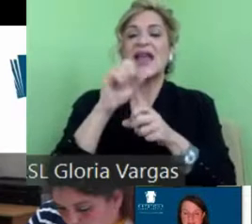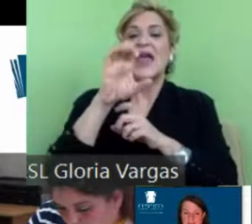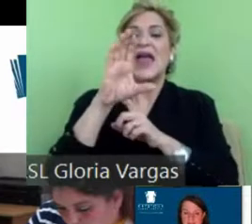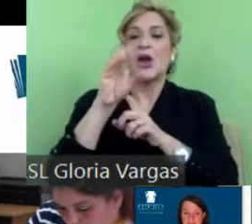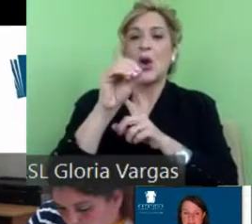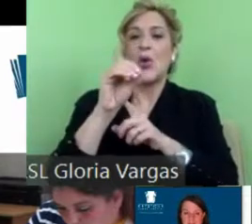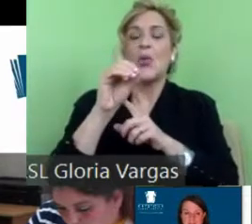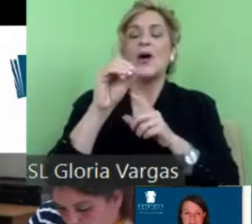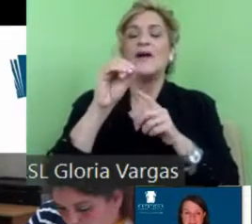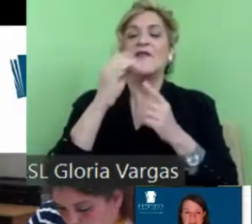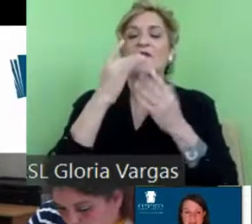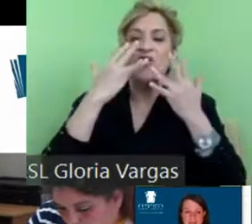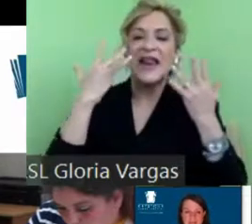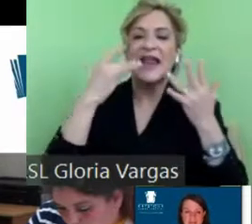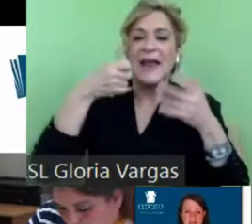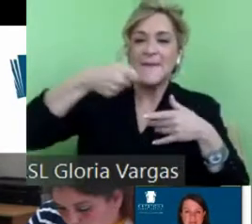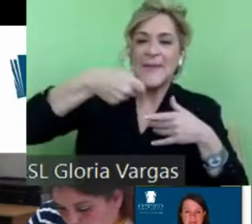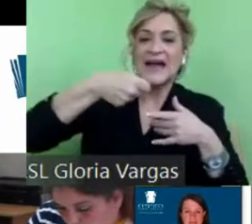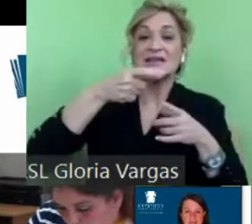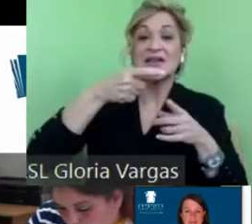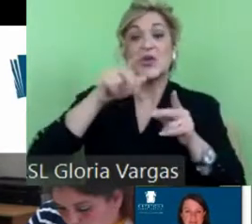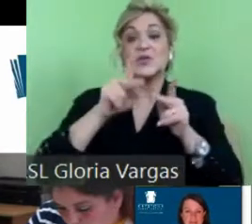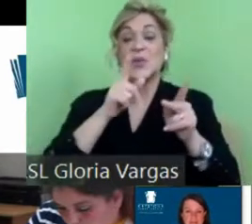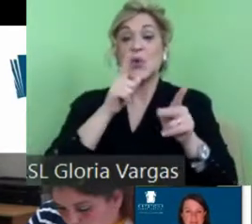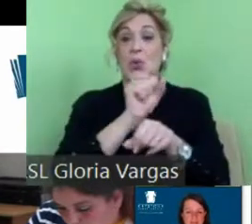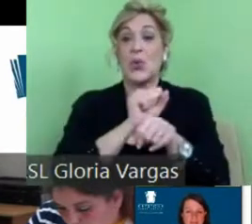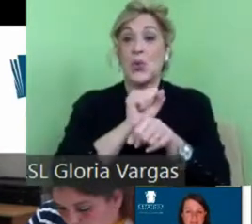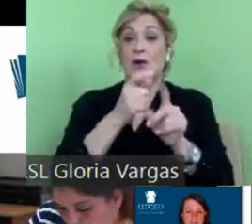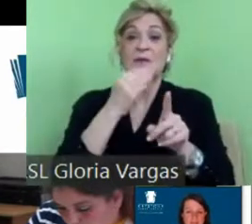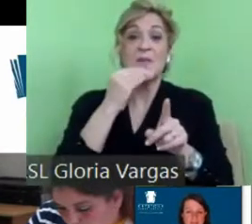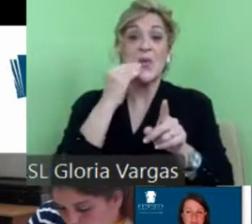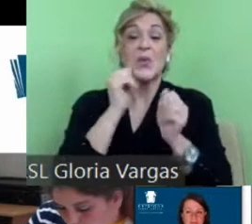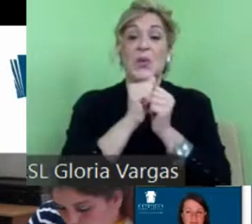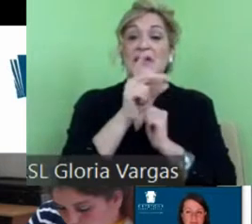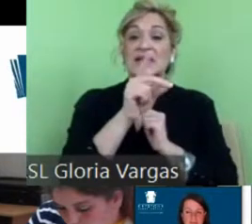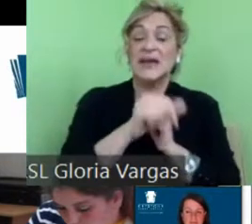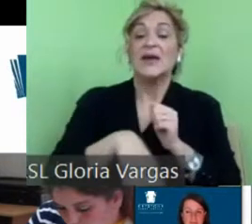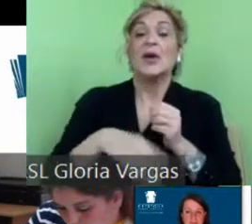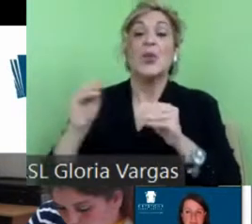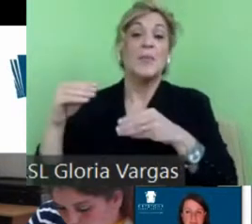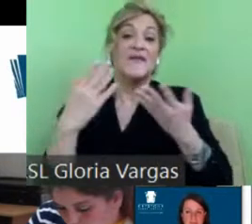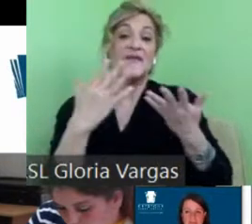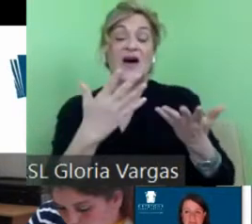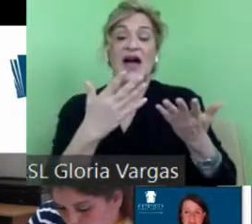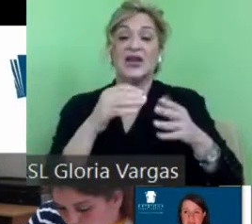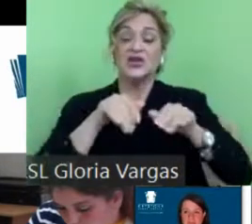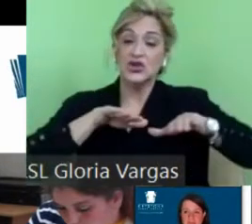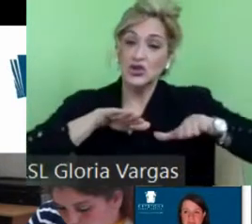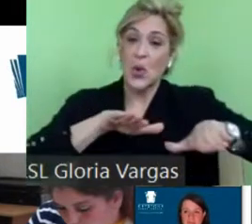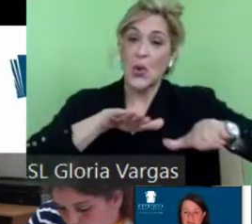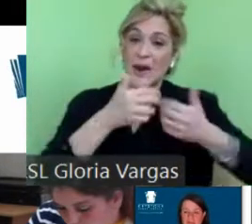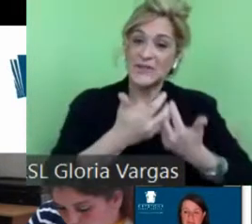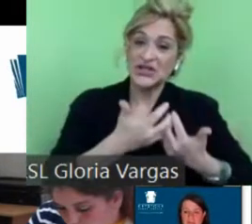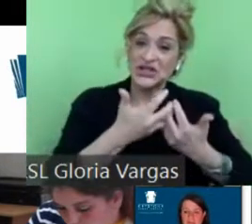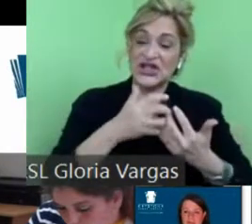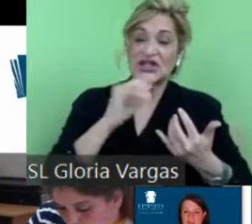with disabilities work from home. Keystone is just providing sewing machines, individual training, and job coaching. We have